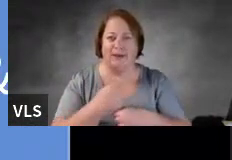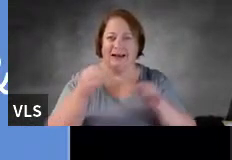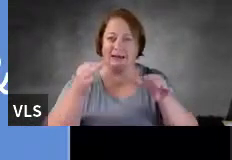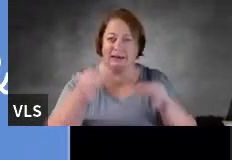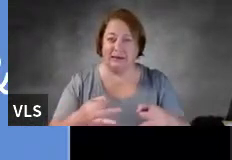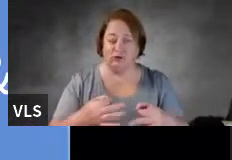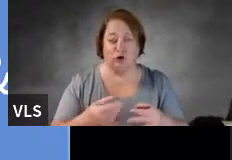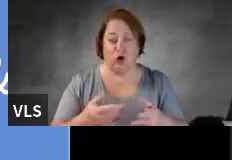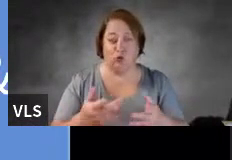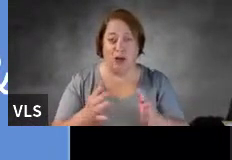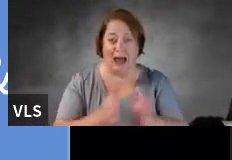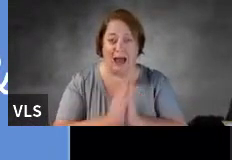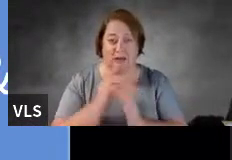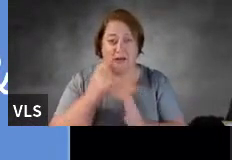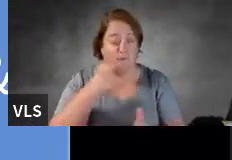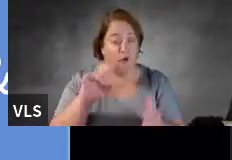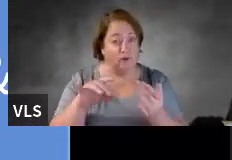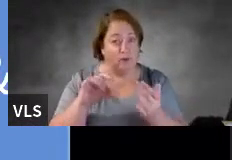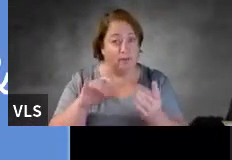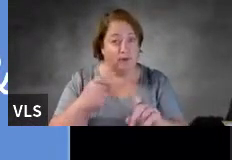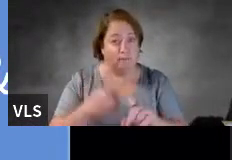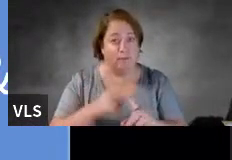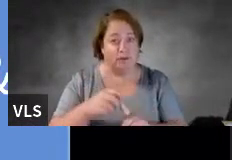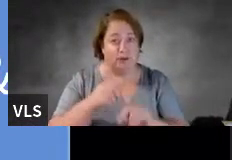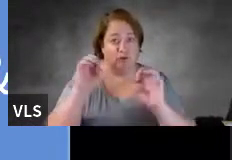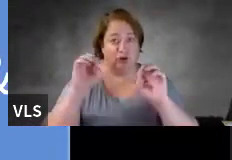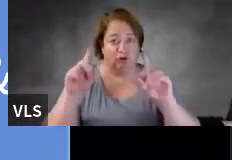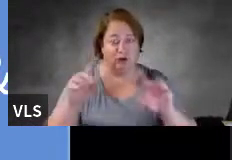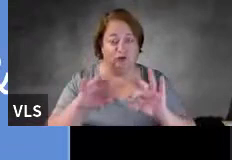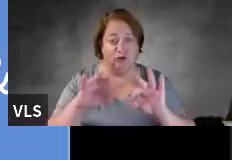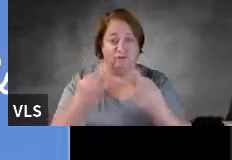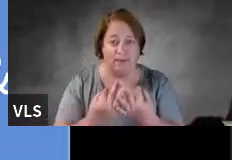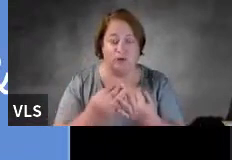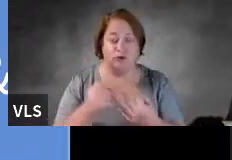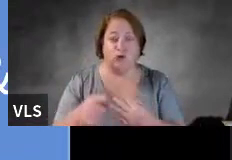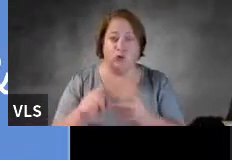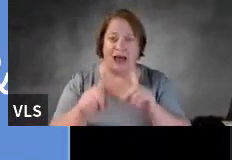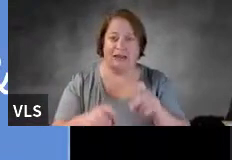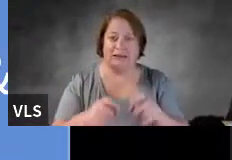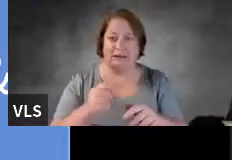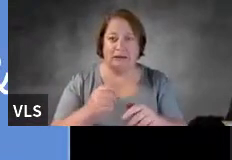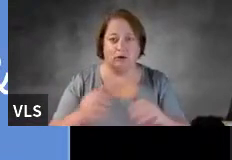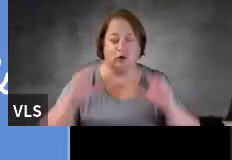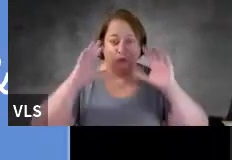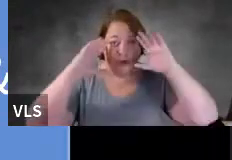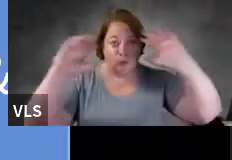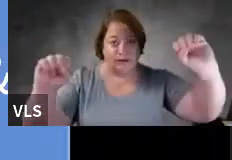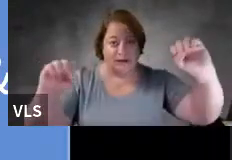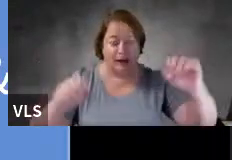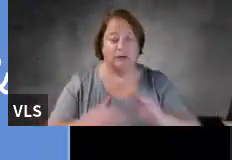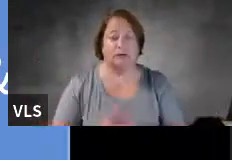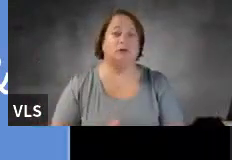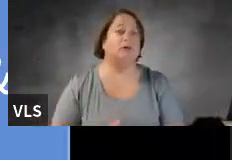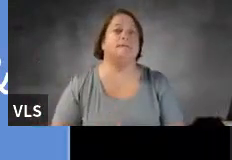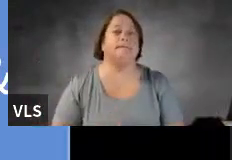you soliciting input from special education families? Are you asking your superintendent? Have you met